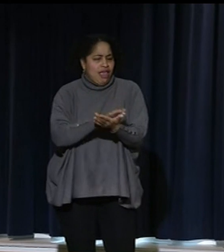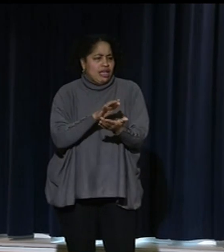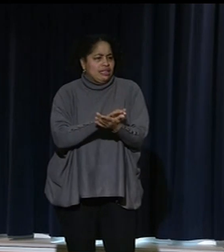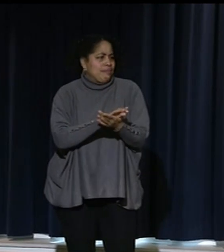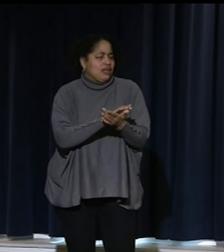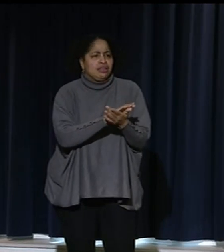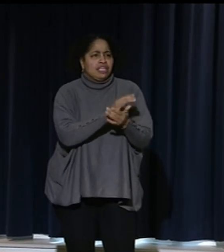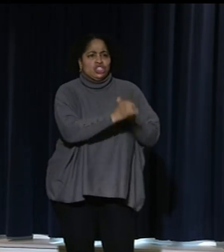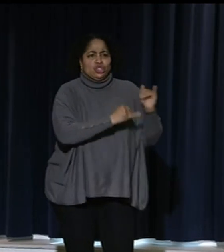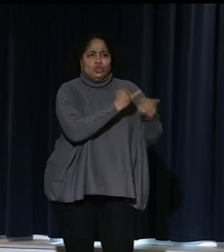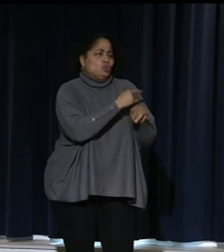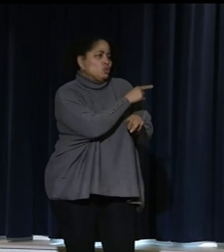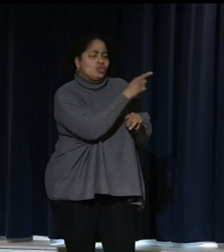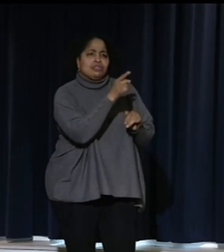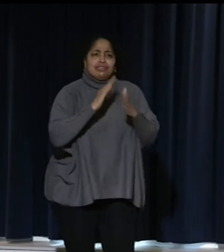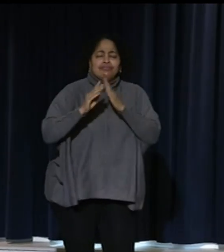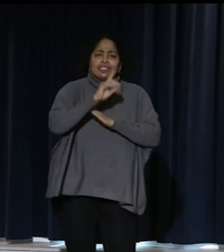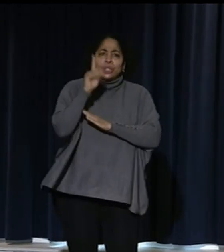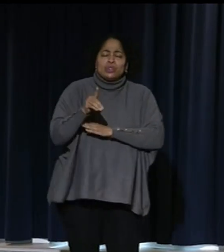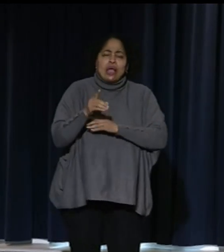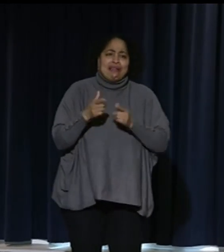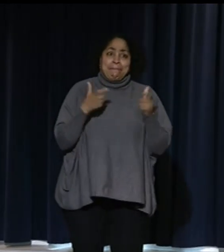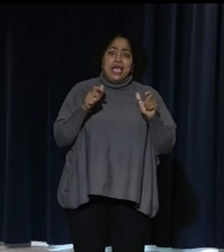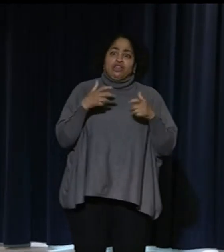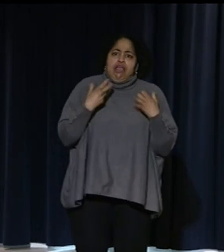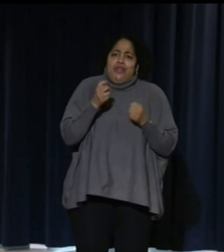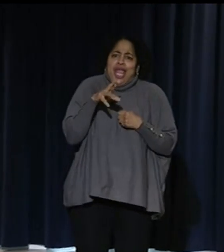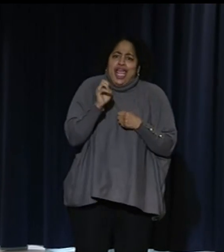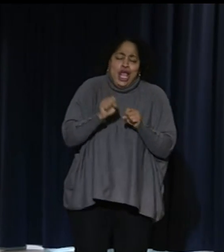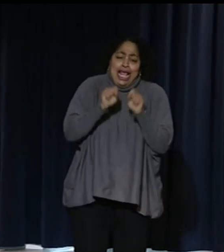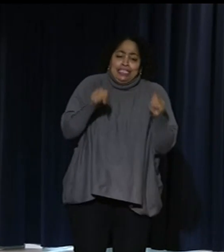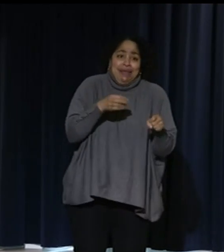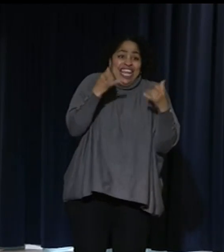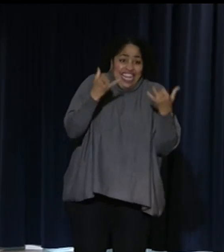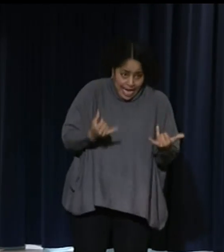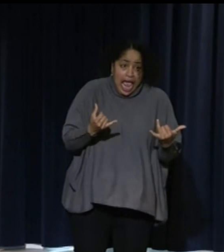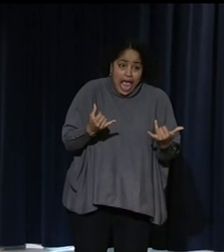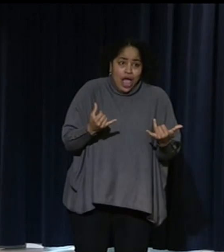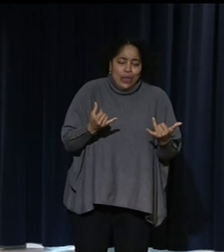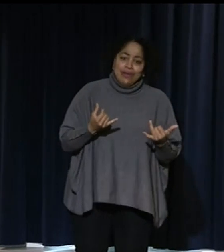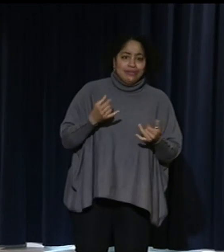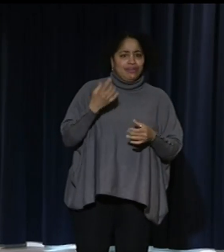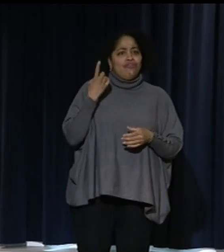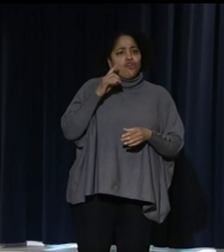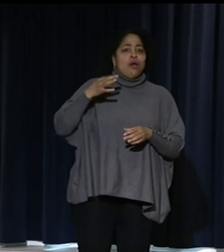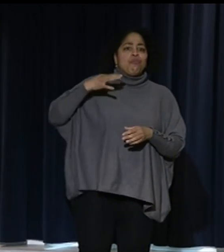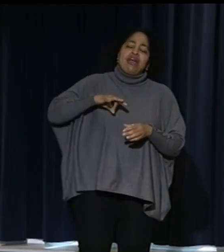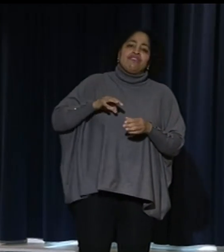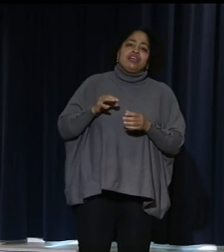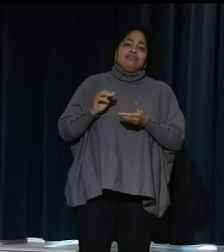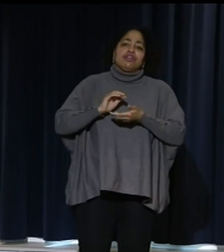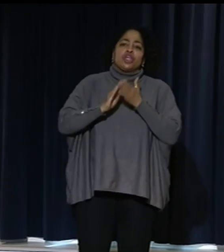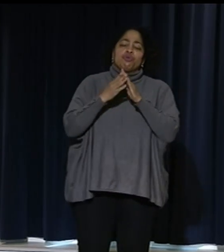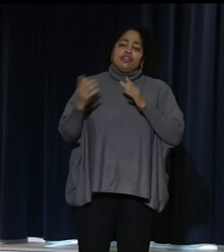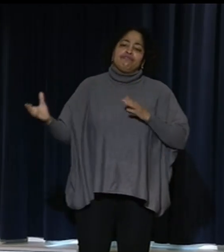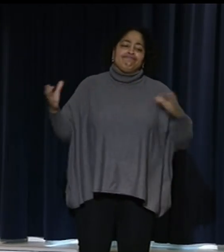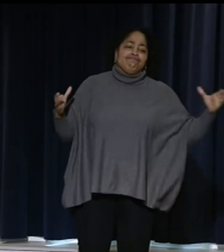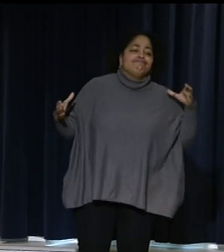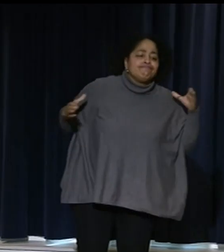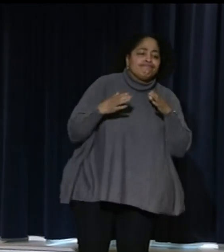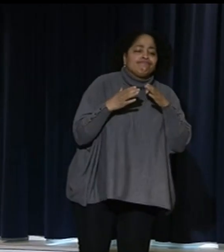institutions, the city of Detroit, a major healthcare system, and now the philanthropic community really coming together to address such an urgent need in the